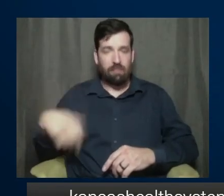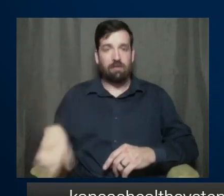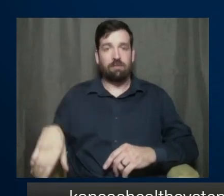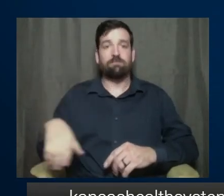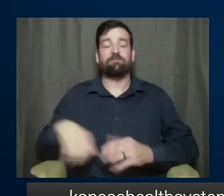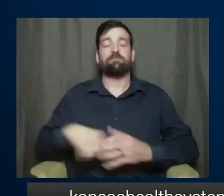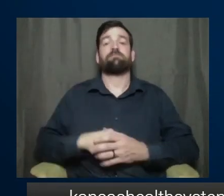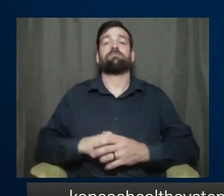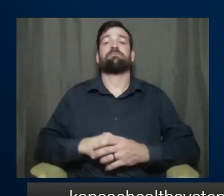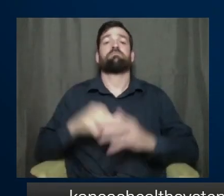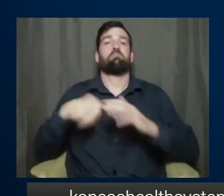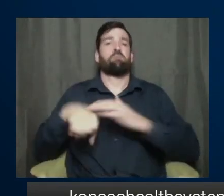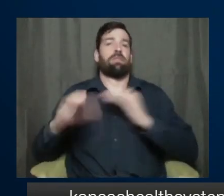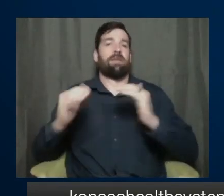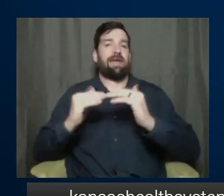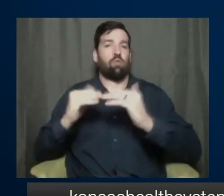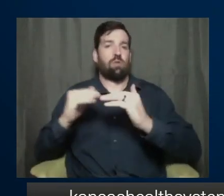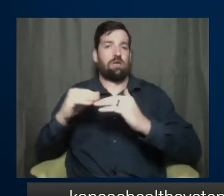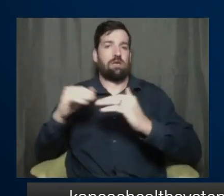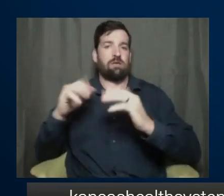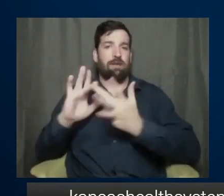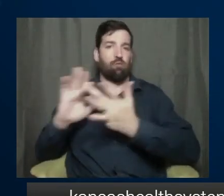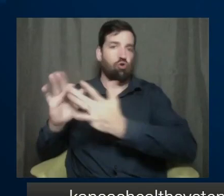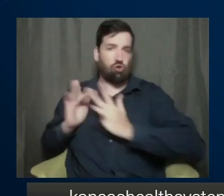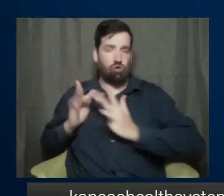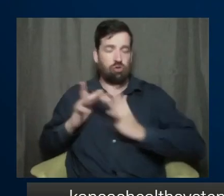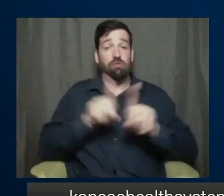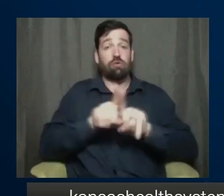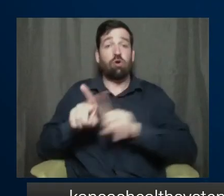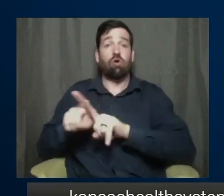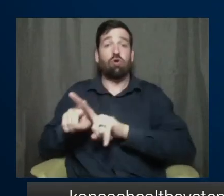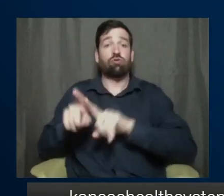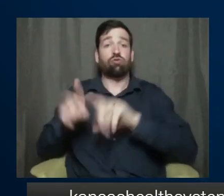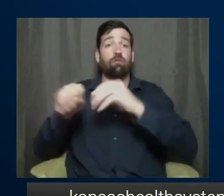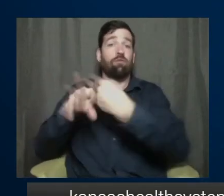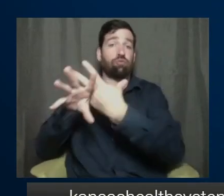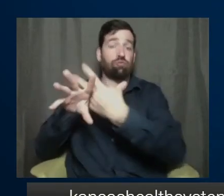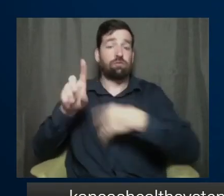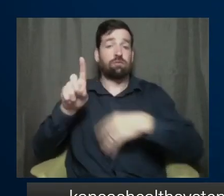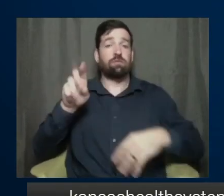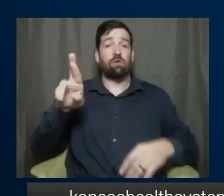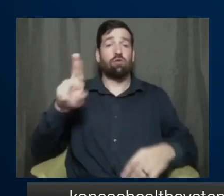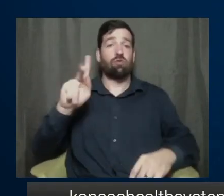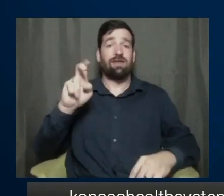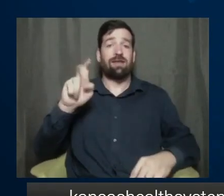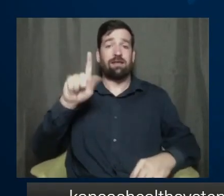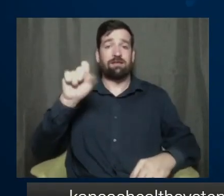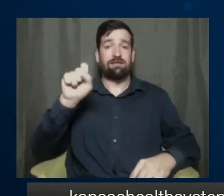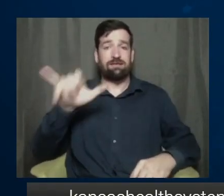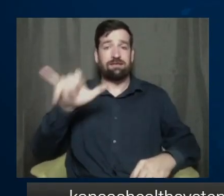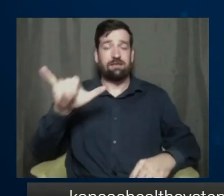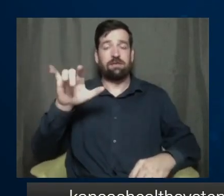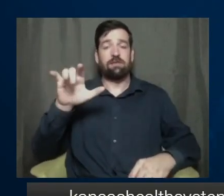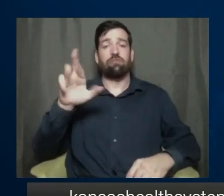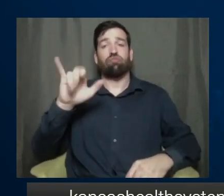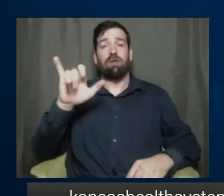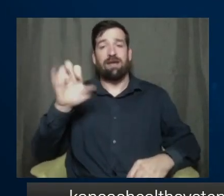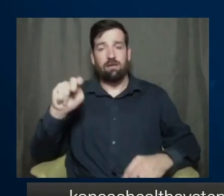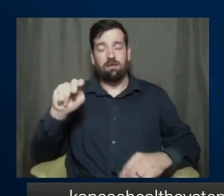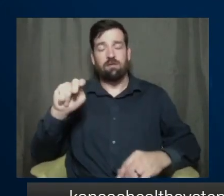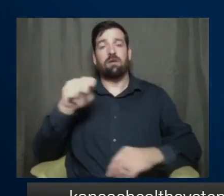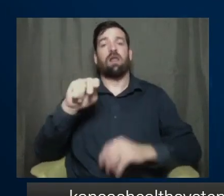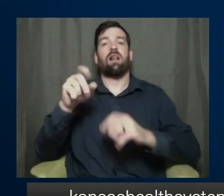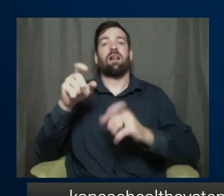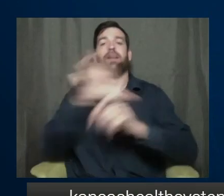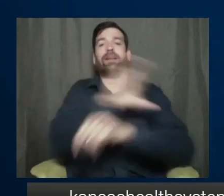Network. Welcome to both of you. Also joining us virtually is Dr. Kelsey Ryan, clinical director of women's health and family medicine at Casey